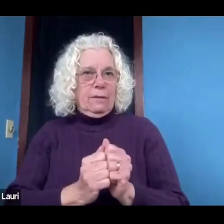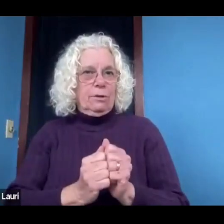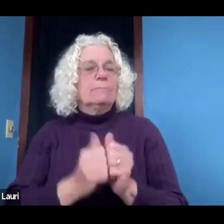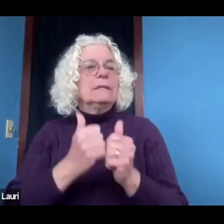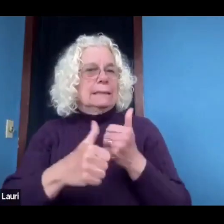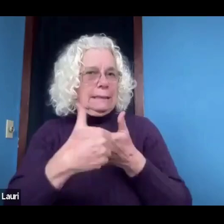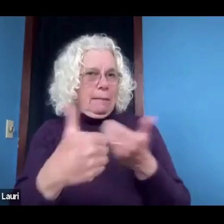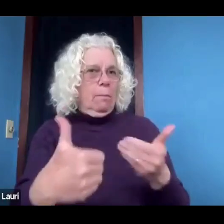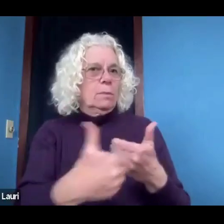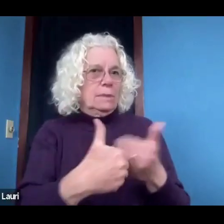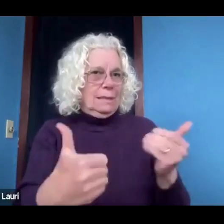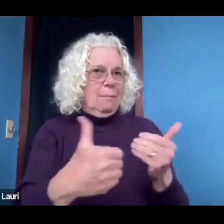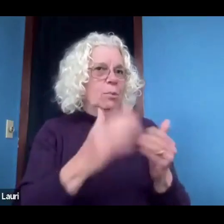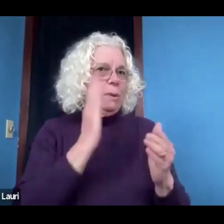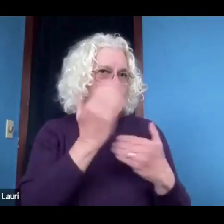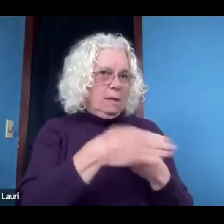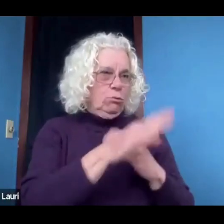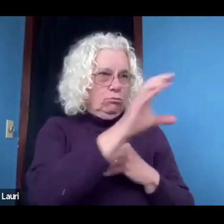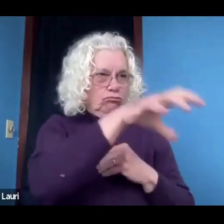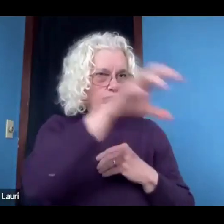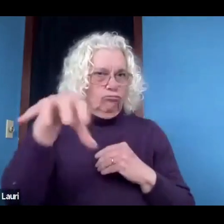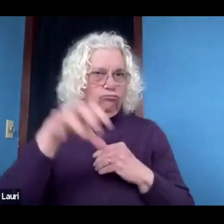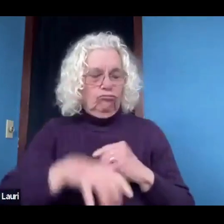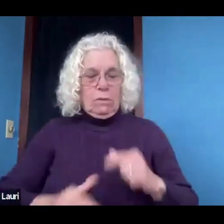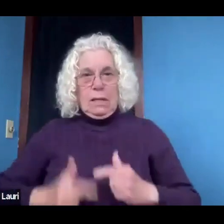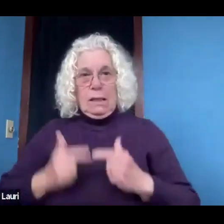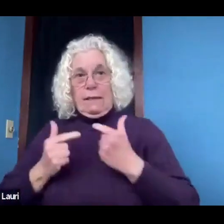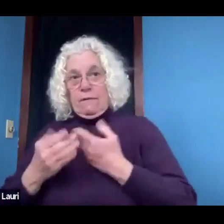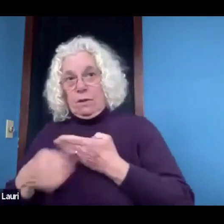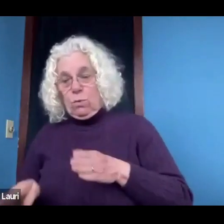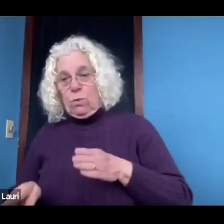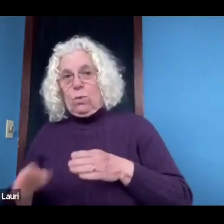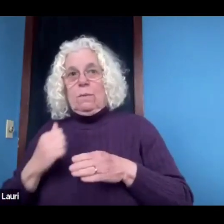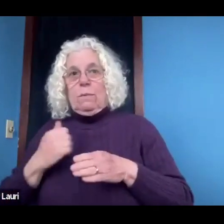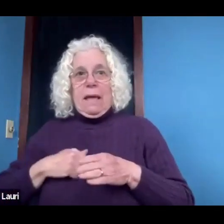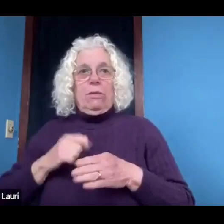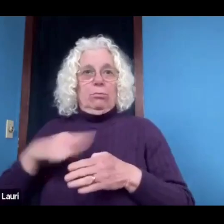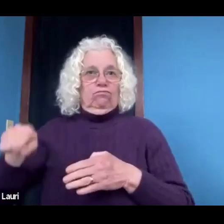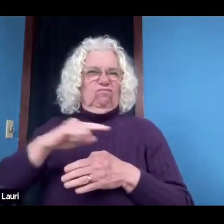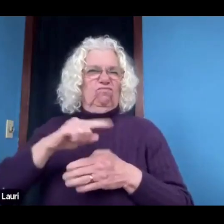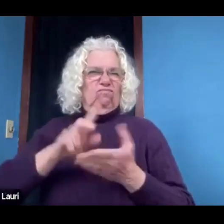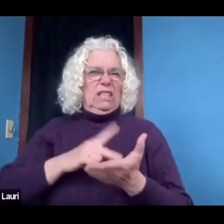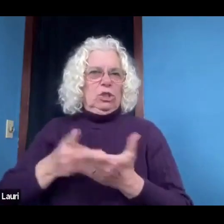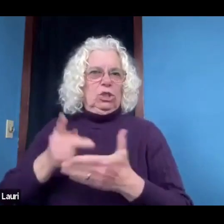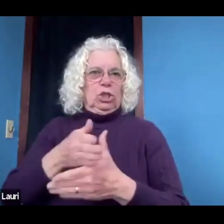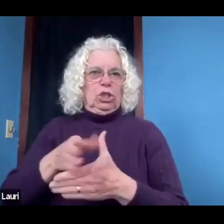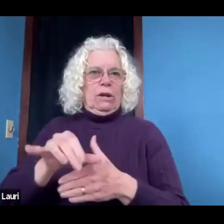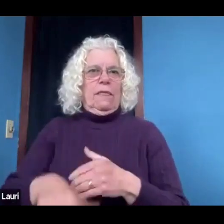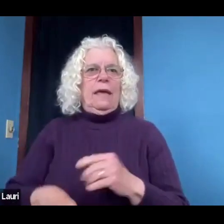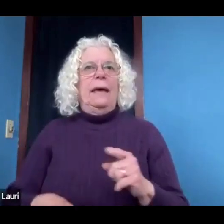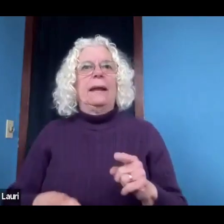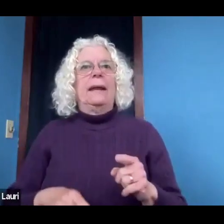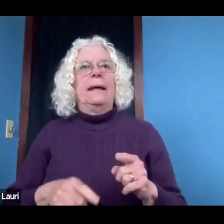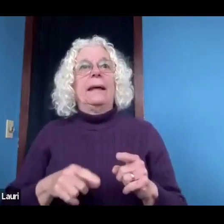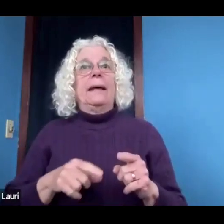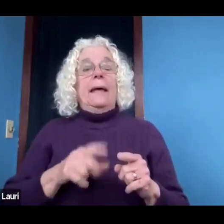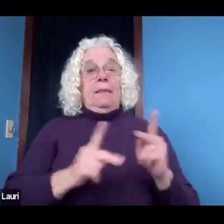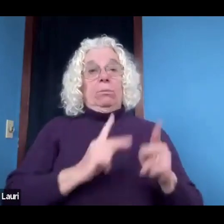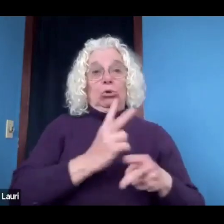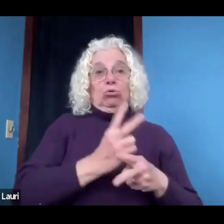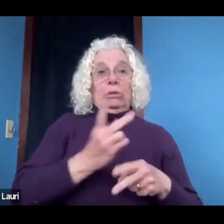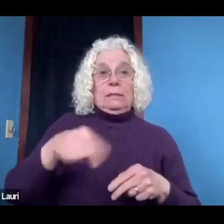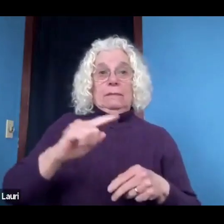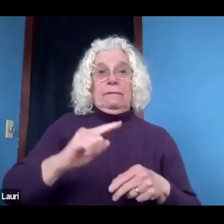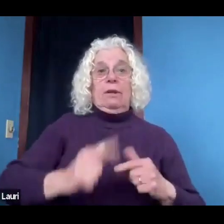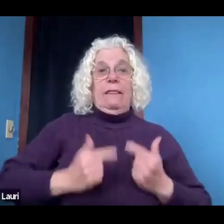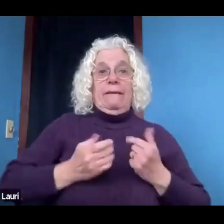bedroom. The living room, bathrooms, kitchen, other rooms are shared. A caregiver also lives in the house, which could